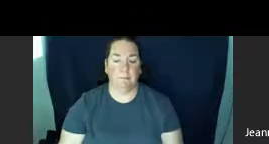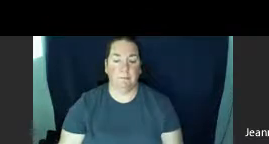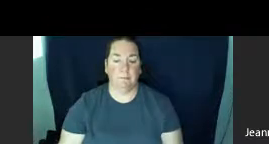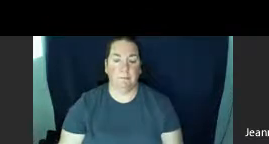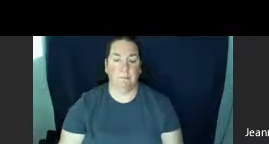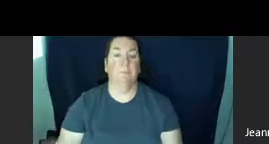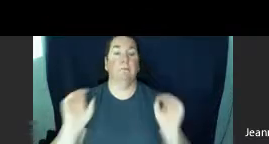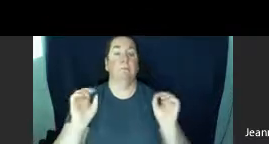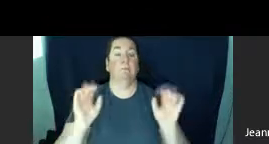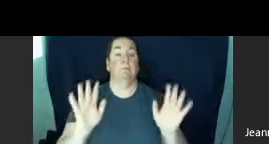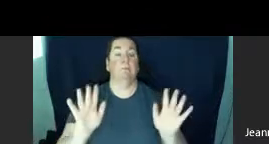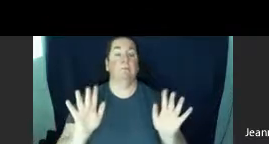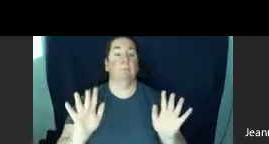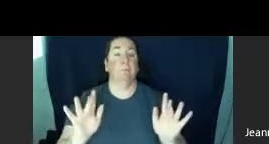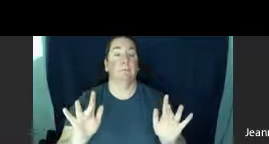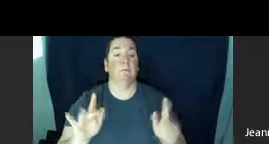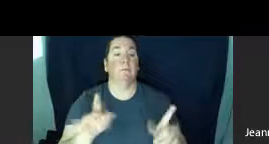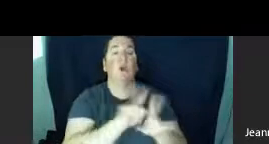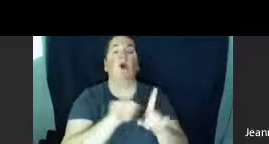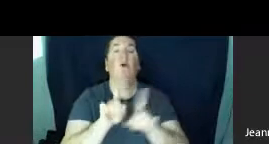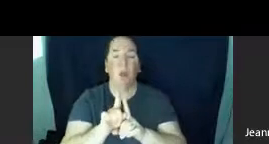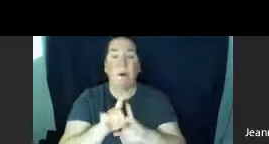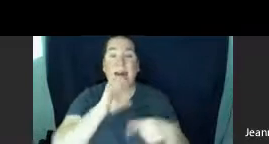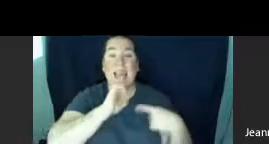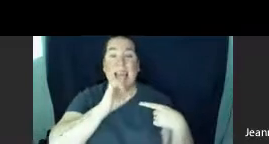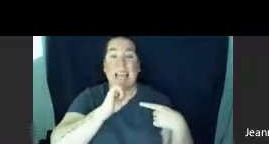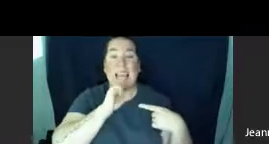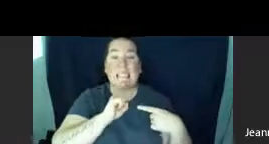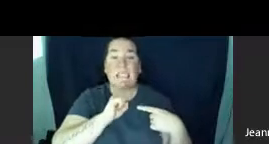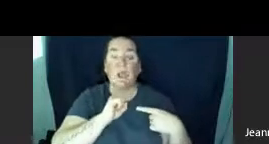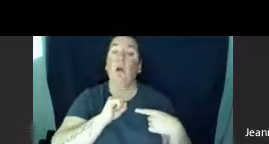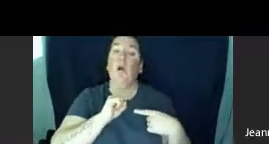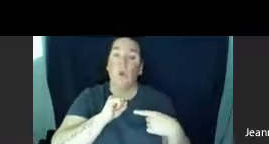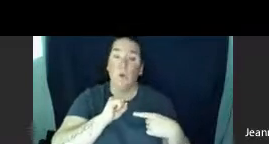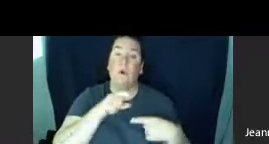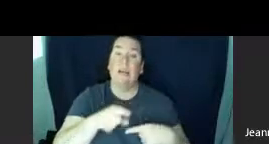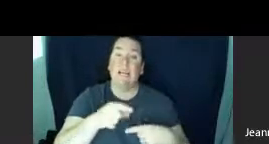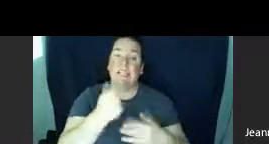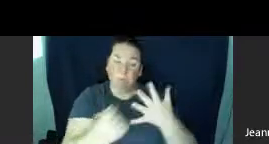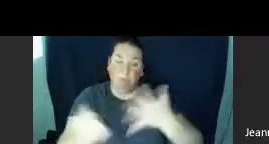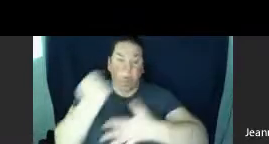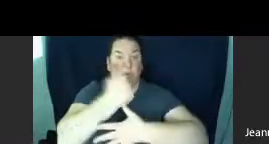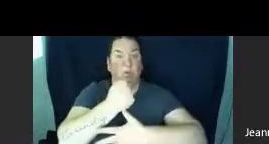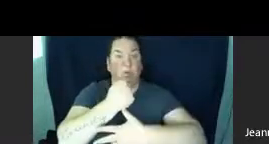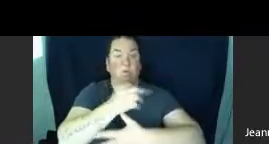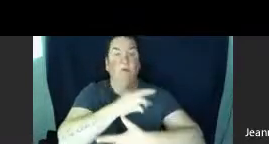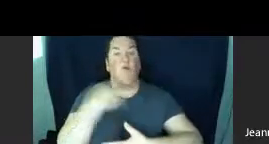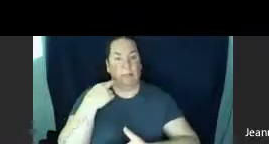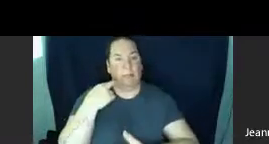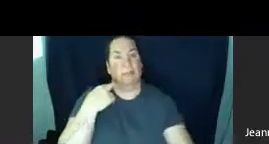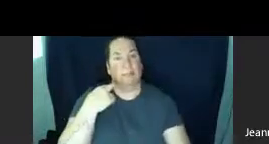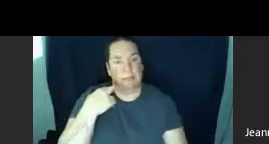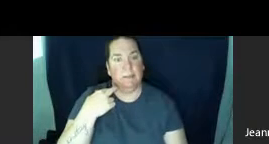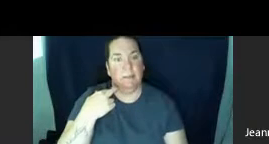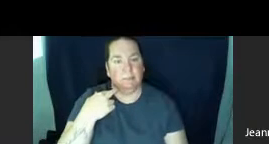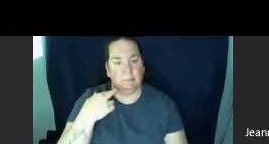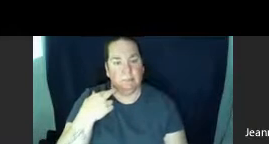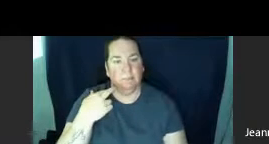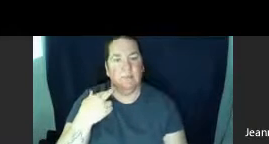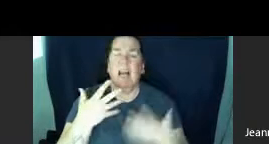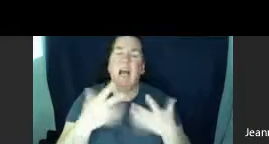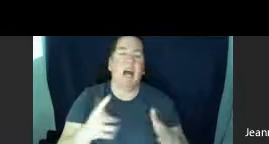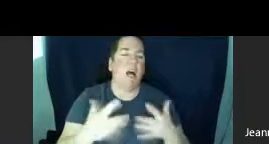And also, I just wanted to note that age is the strongest risk factor for severe COVID-19. I don't want to spend too much